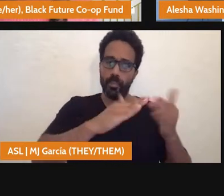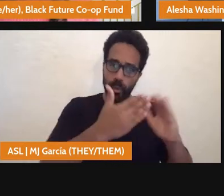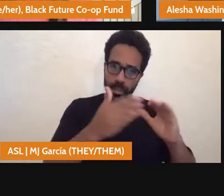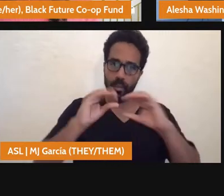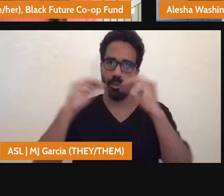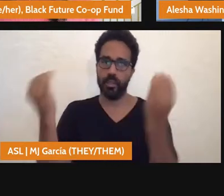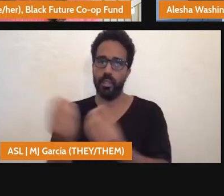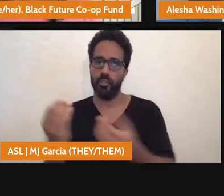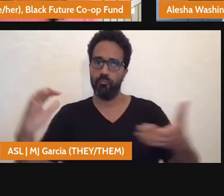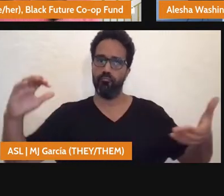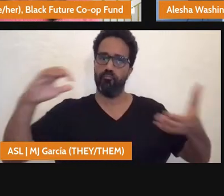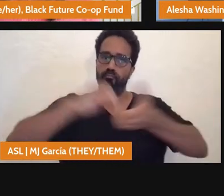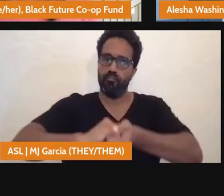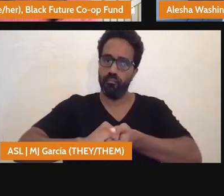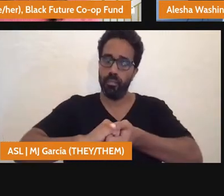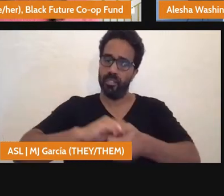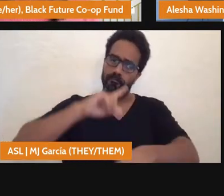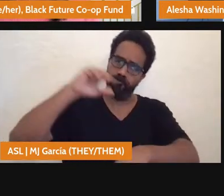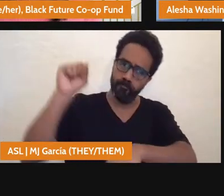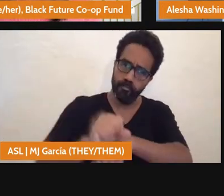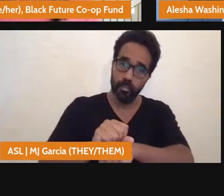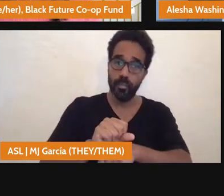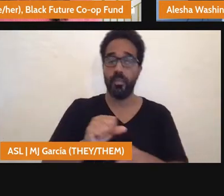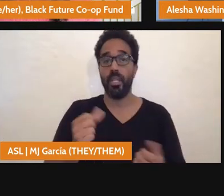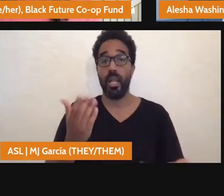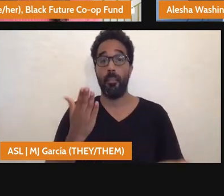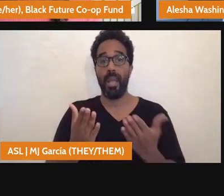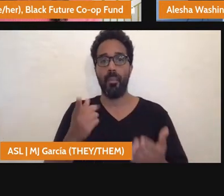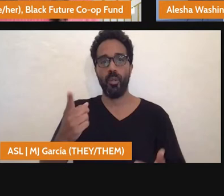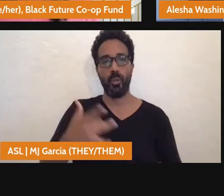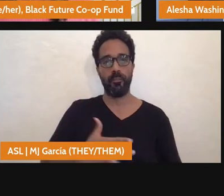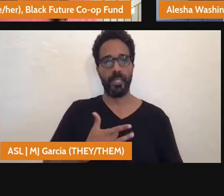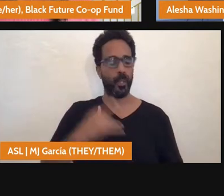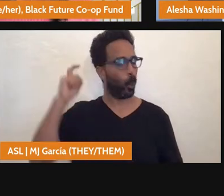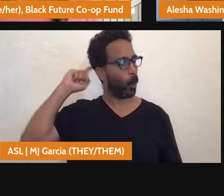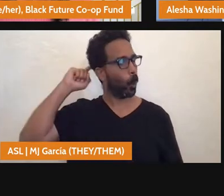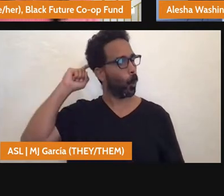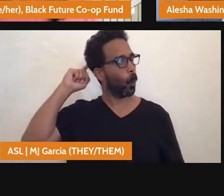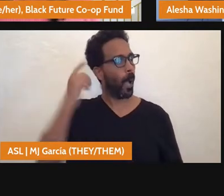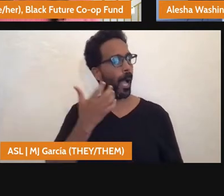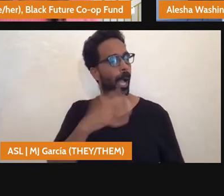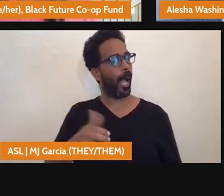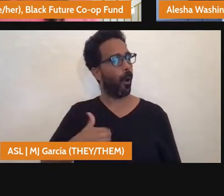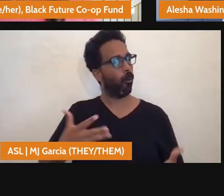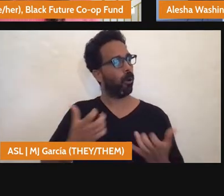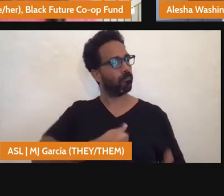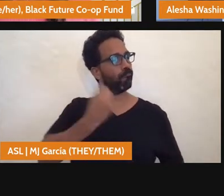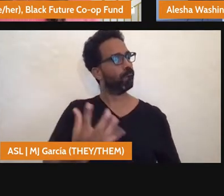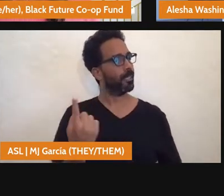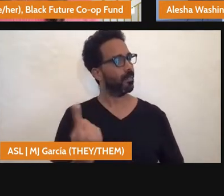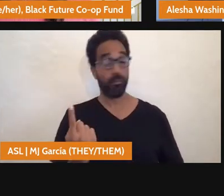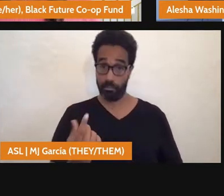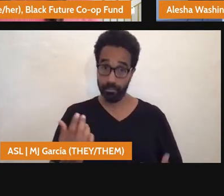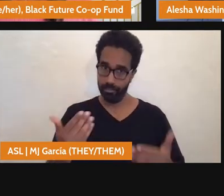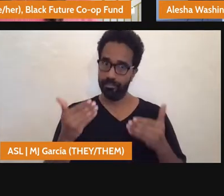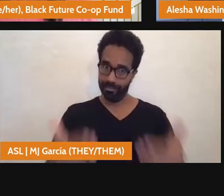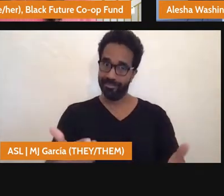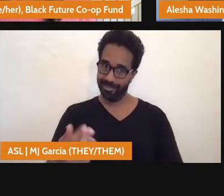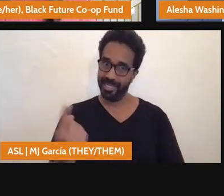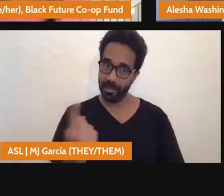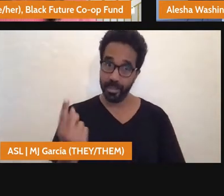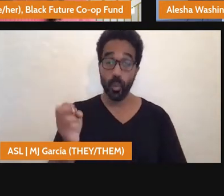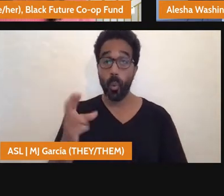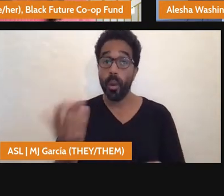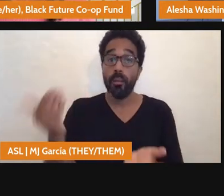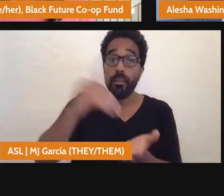something new that you have been just dying to really get out there and communicate. In addition to that advice, what are the steps that